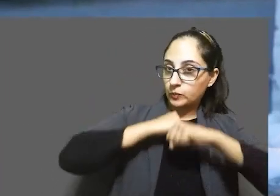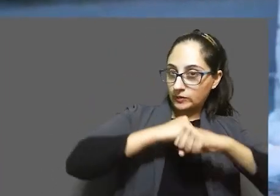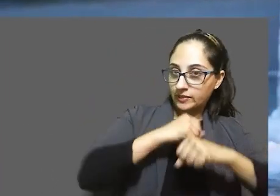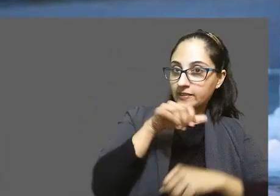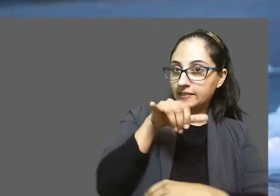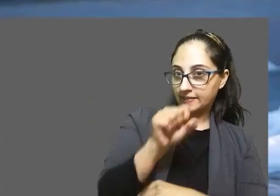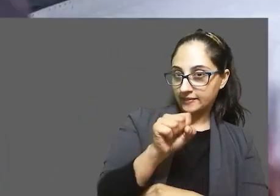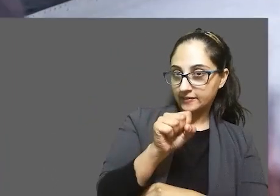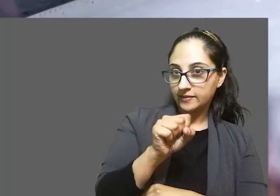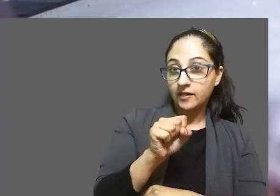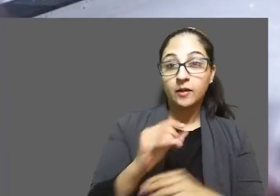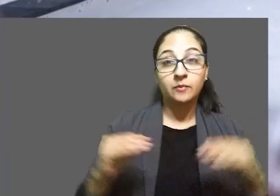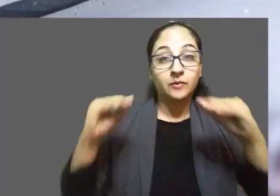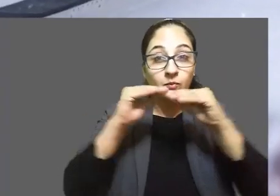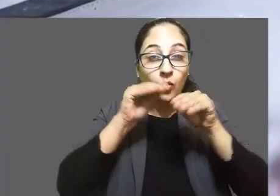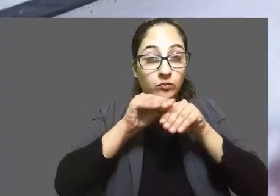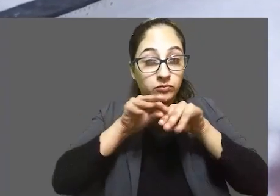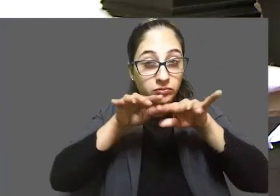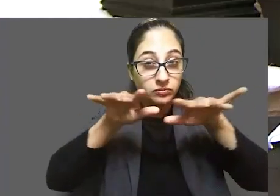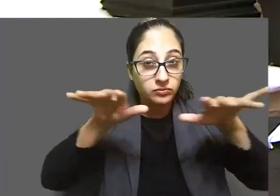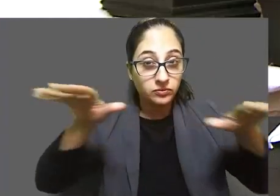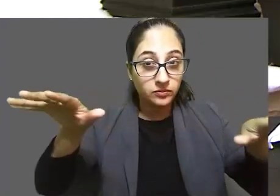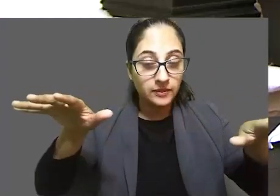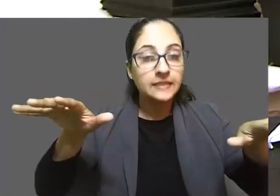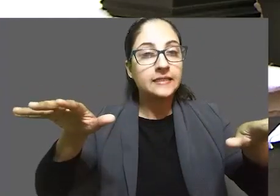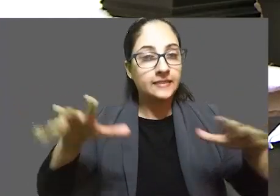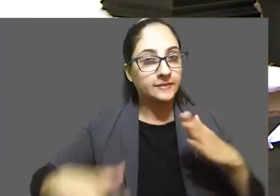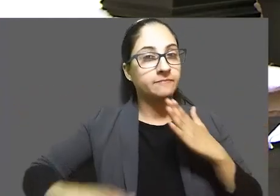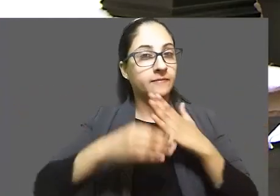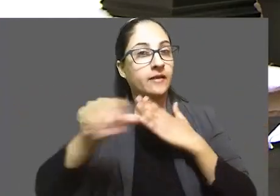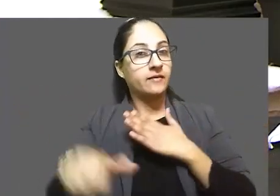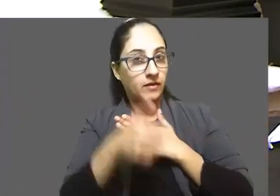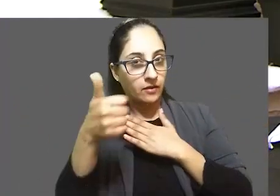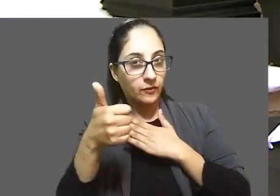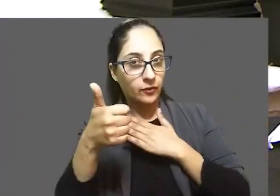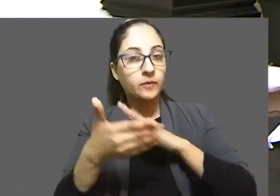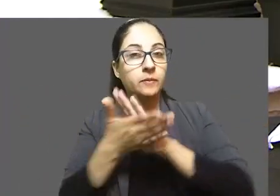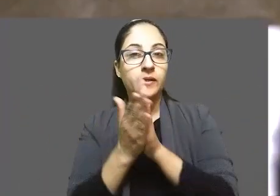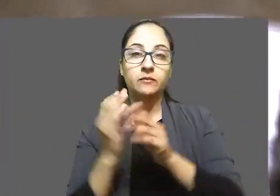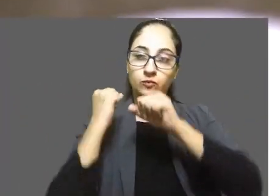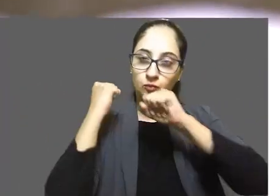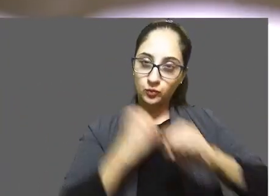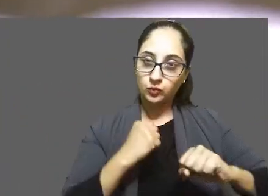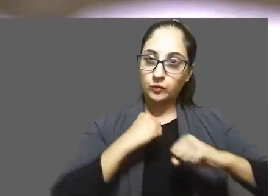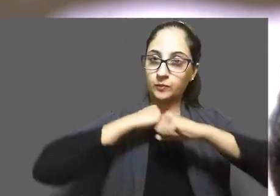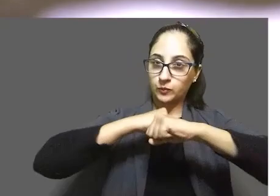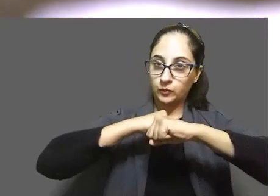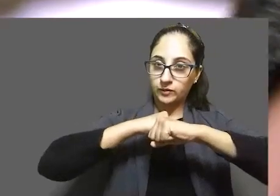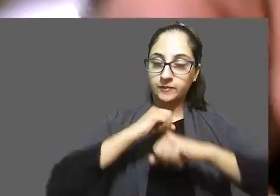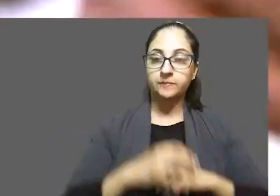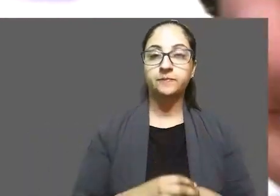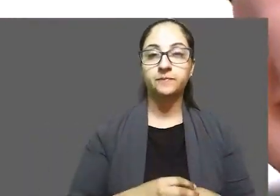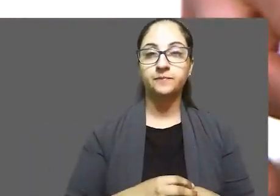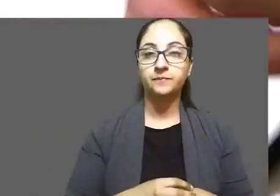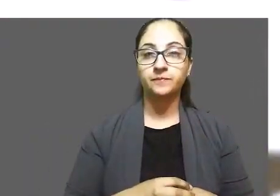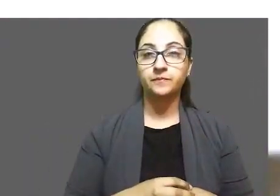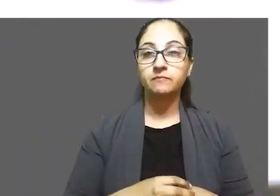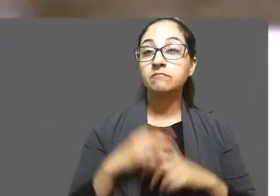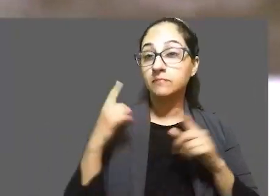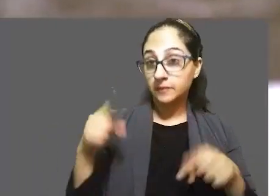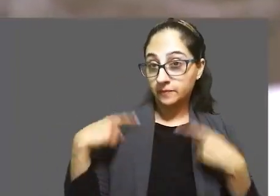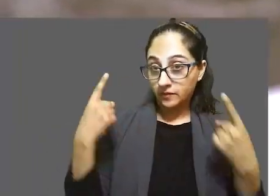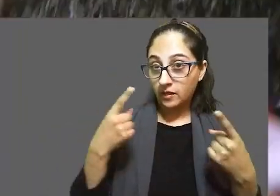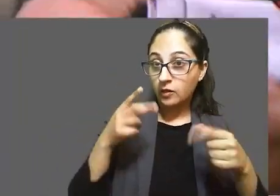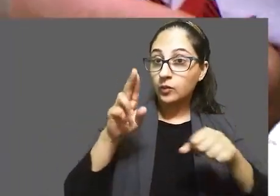but with more virus floating around, there are some things that we can and should do to up our mask game. Early in the pandemic, you might have bought one of these